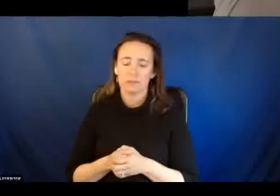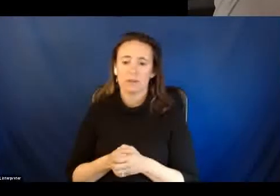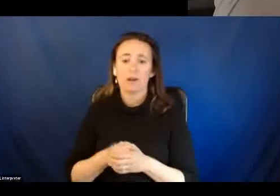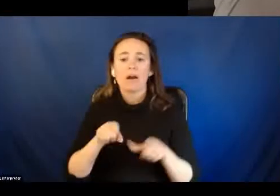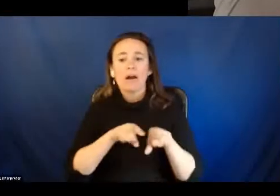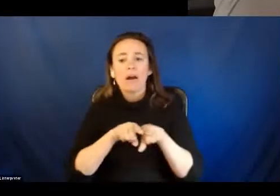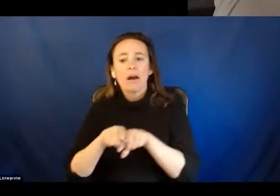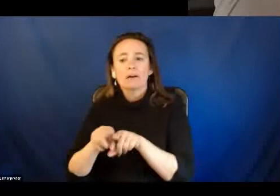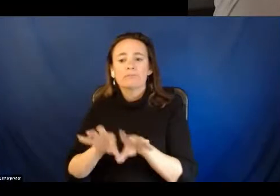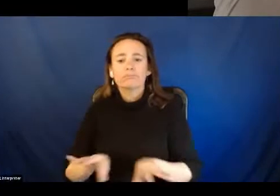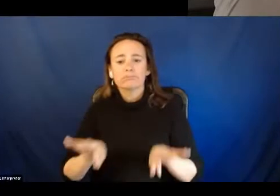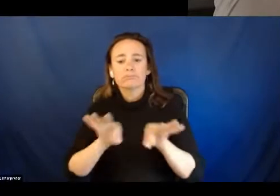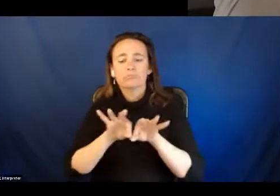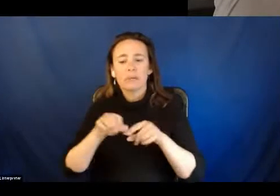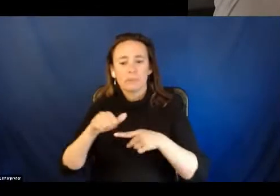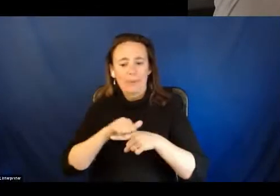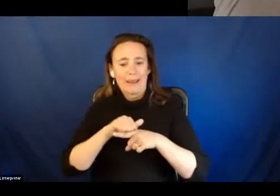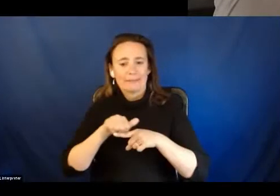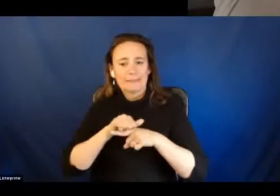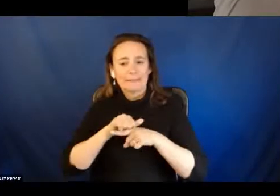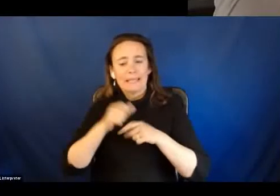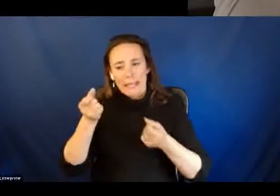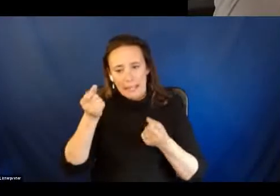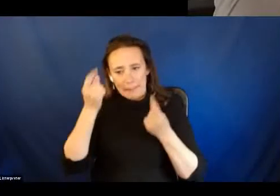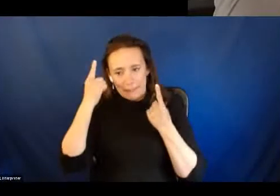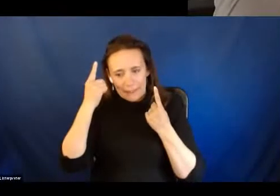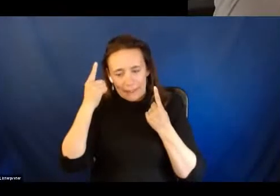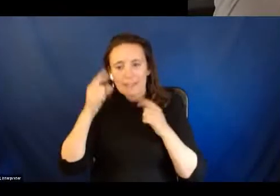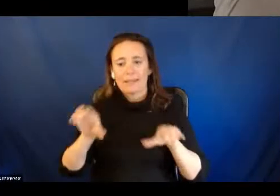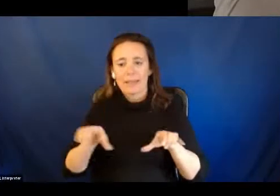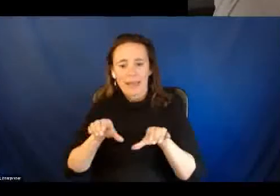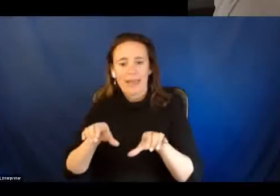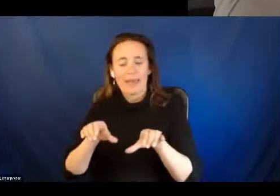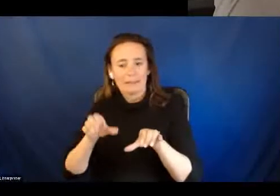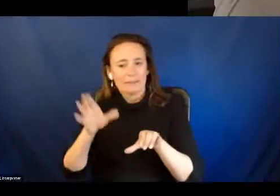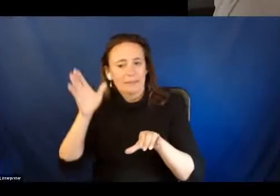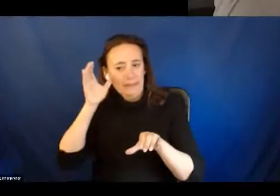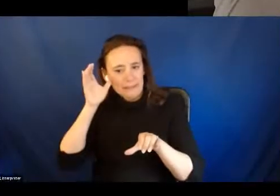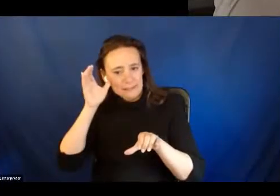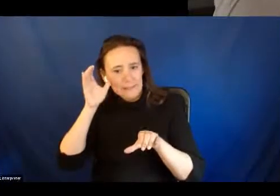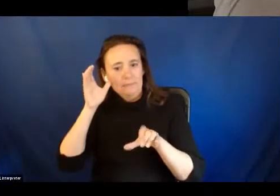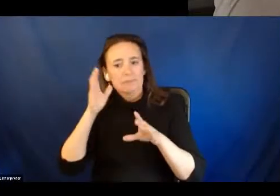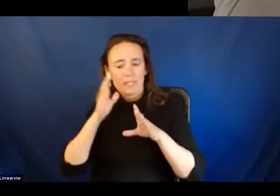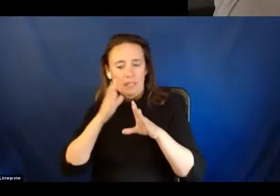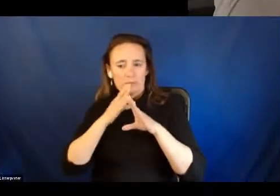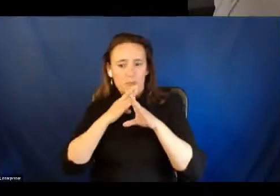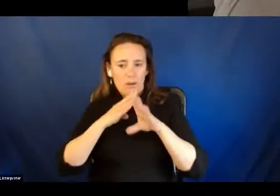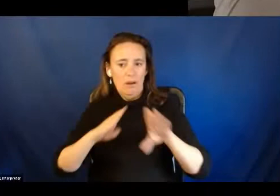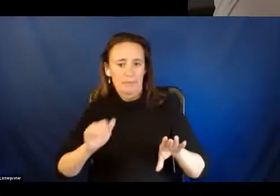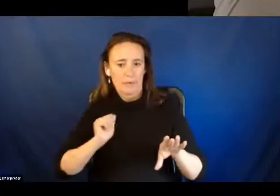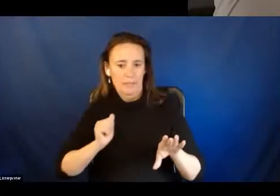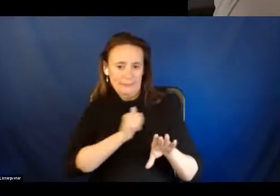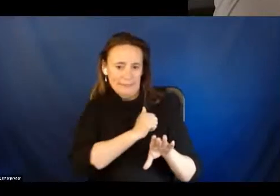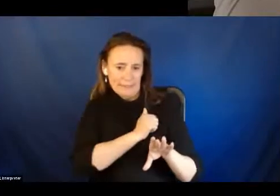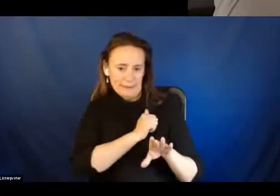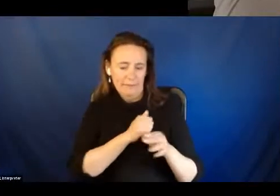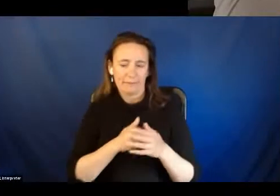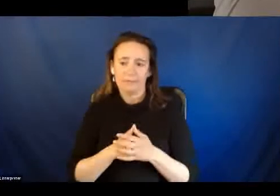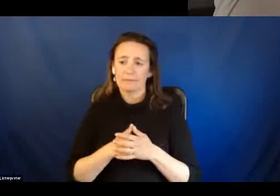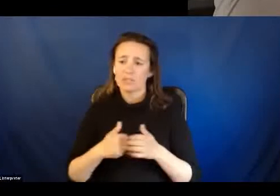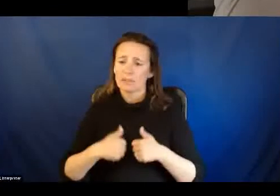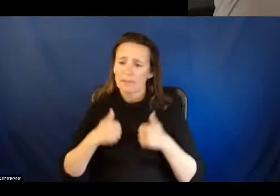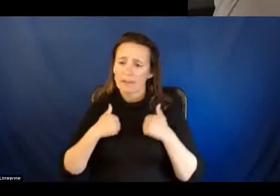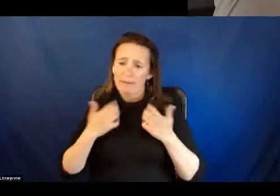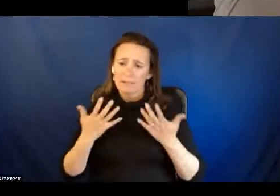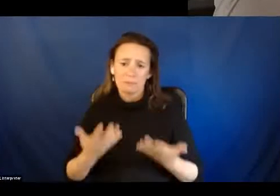practice empathy and active listening while also being calm ourselves. We know that survivors might express a lot of emotions when they're